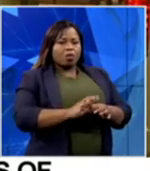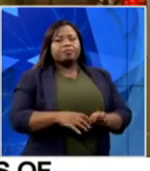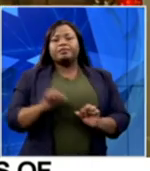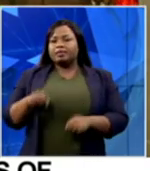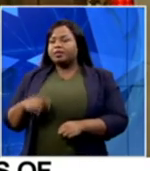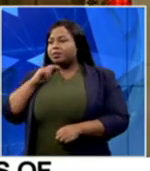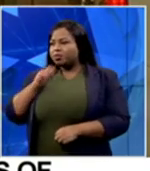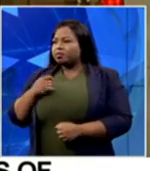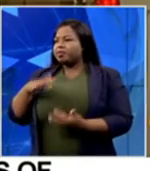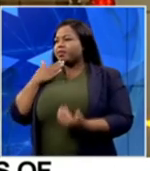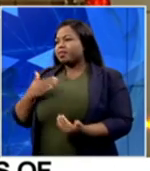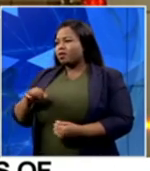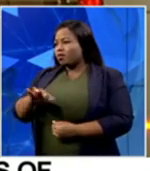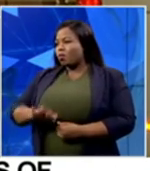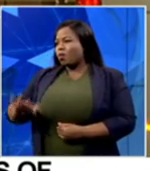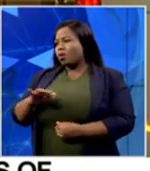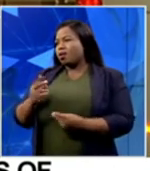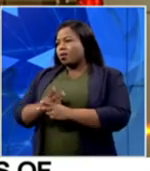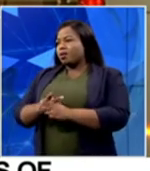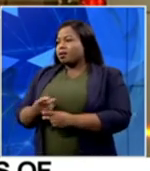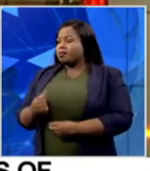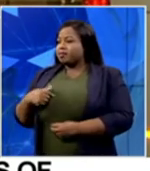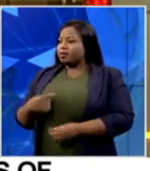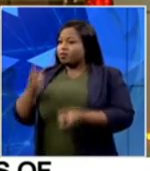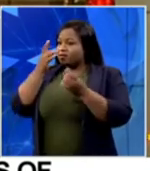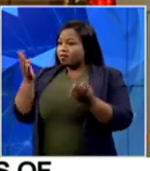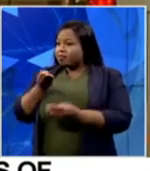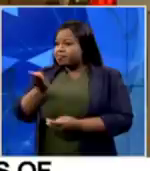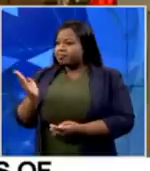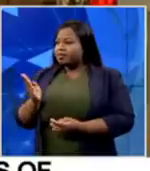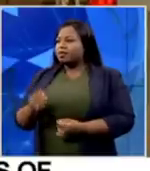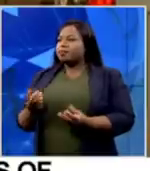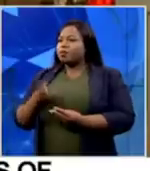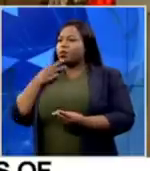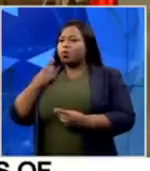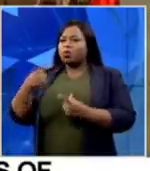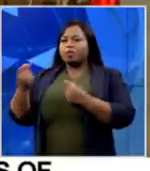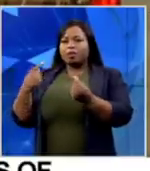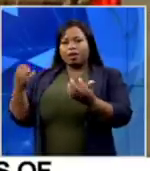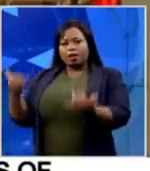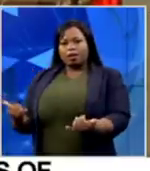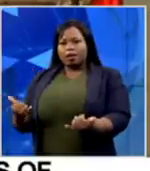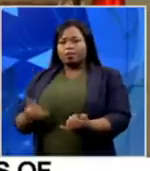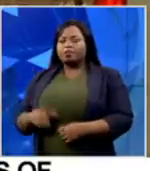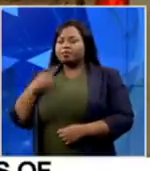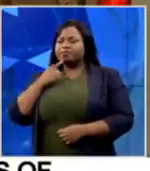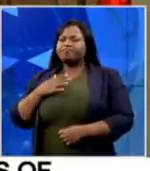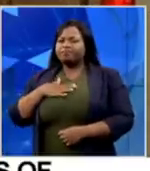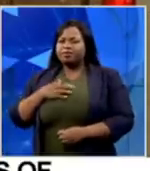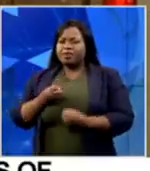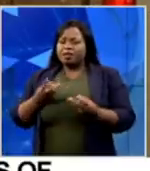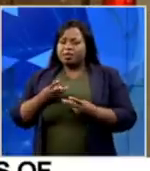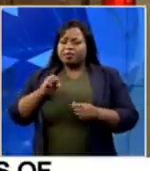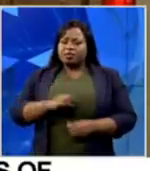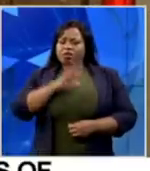to everybody who's tried. I mean, one message I've given everybody here as they are leaving is I hope they'll come back. A lot of people in South Africa rely